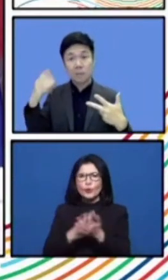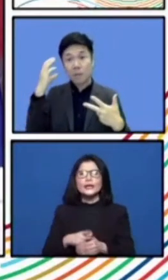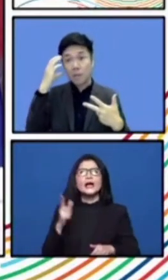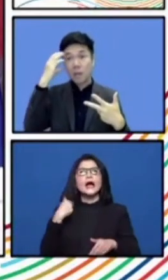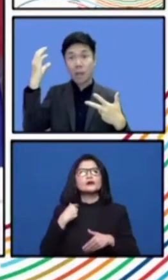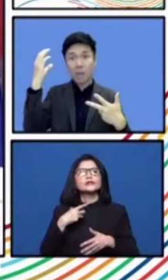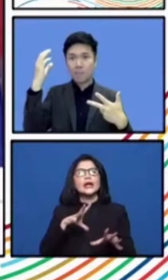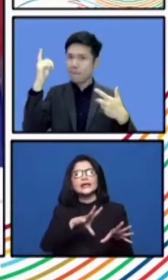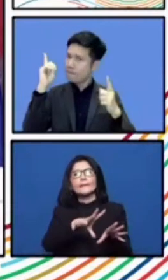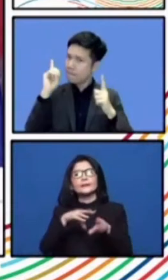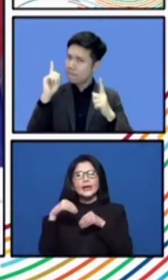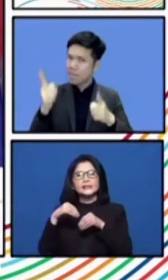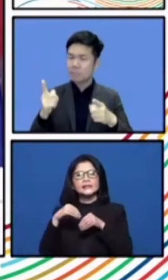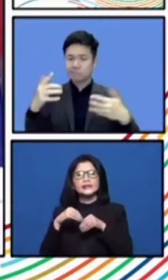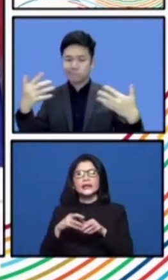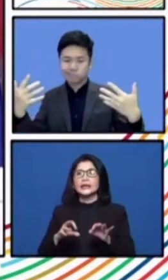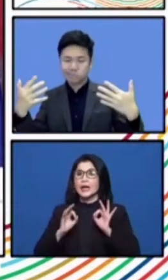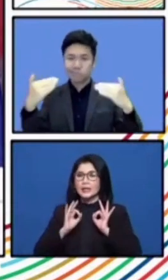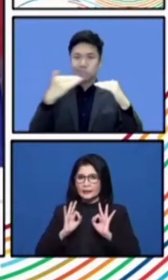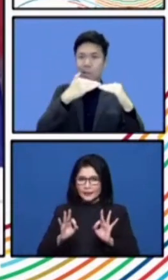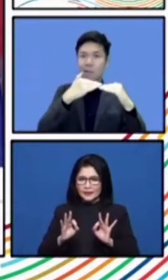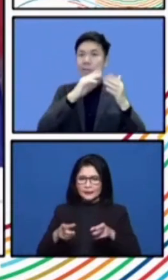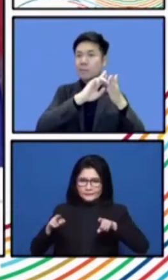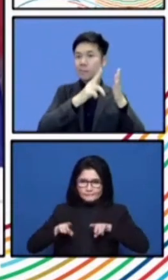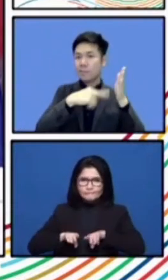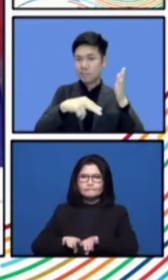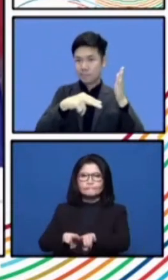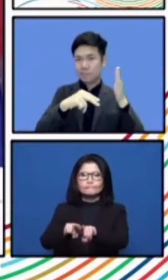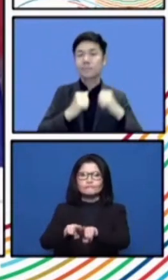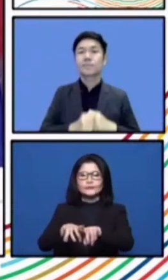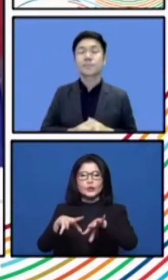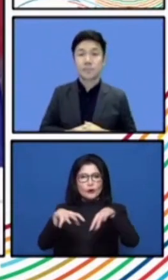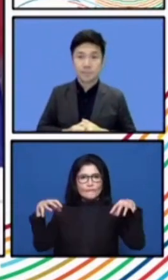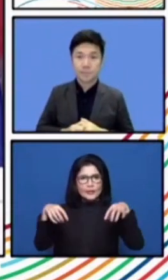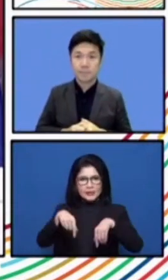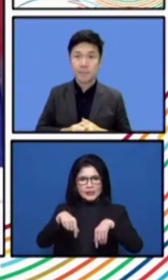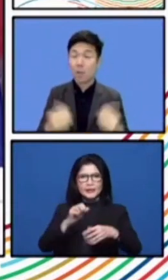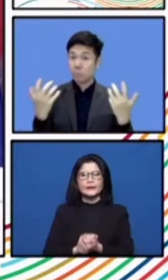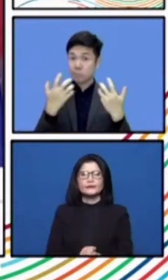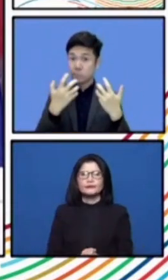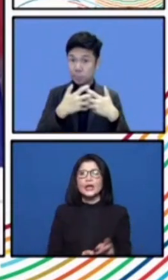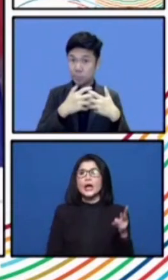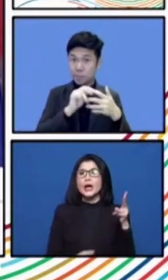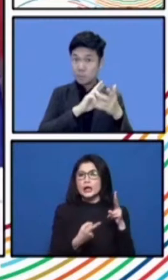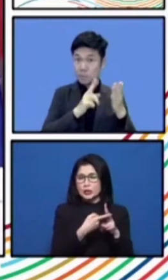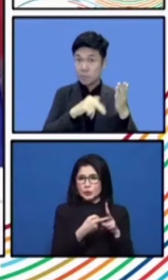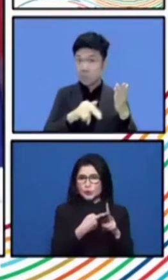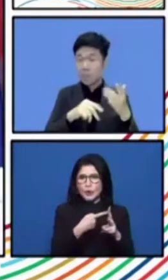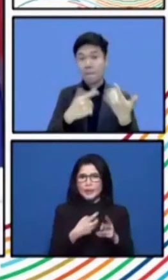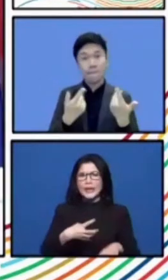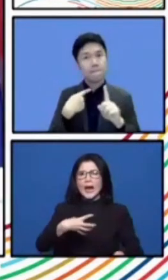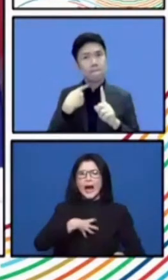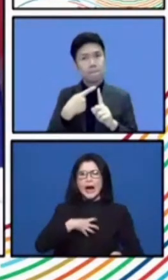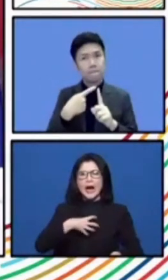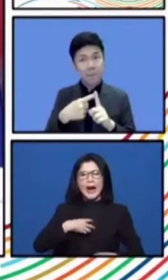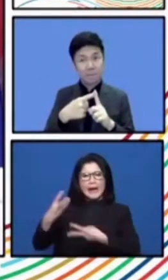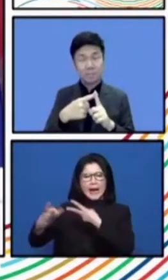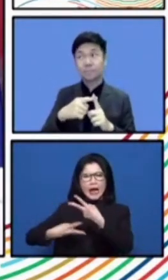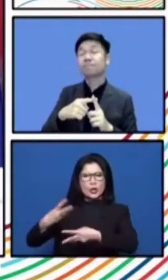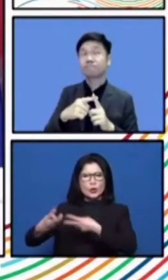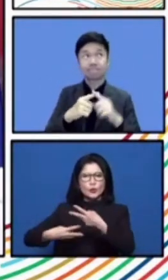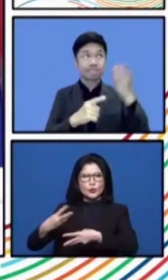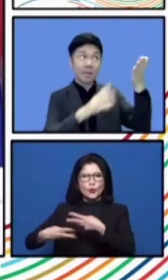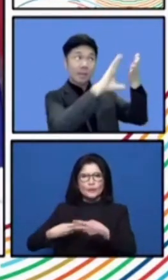the convention secondly with regard to the economic social and cultural rights its step parties should